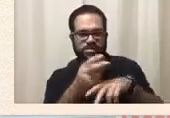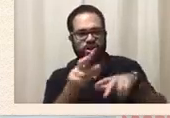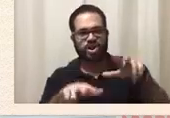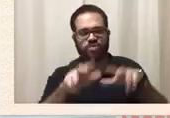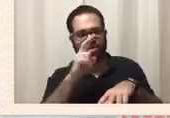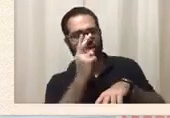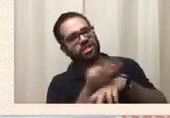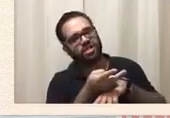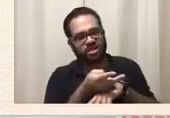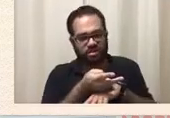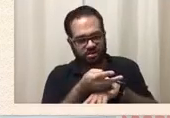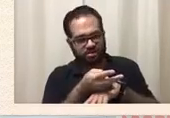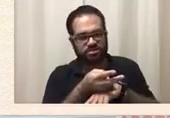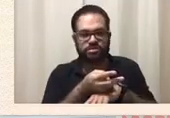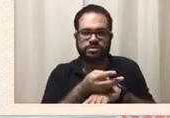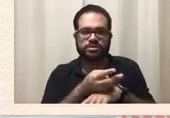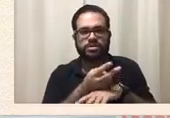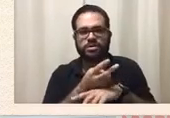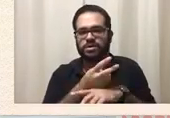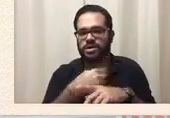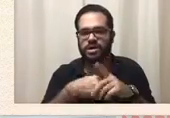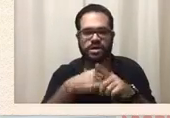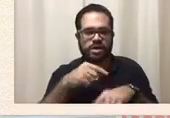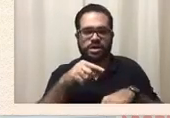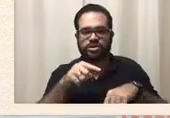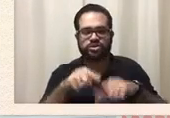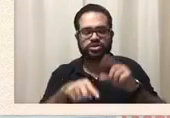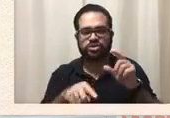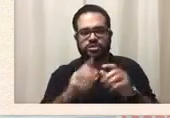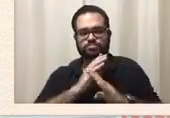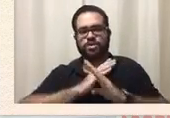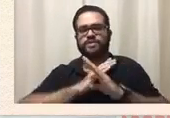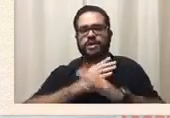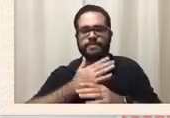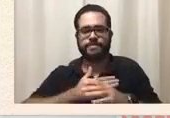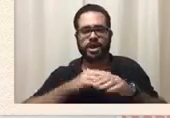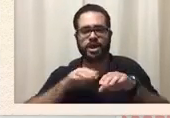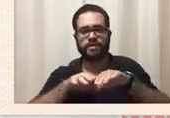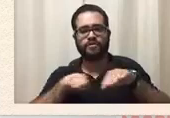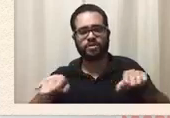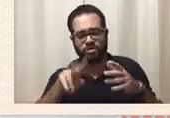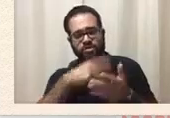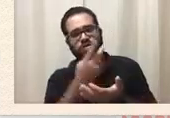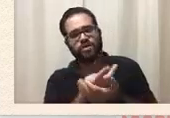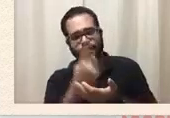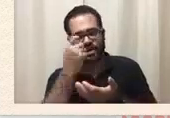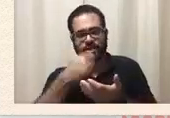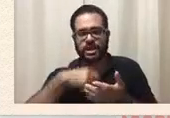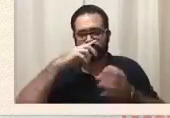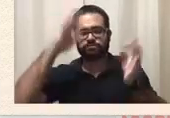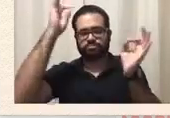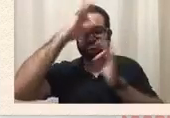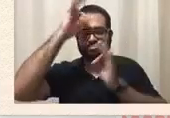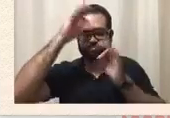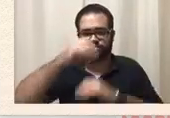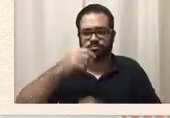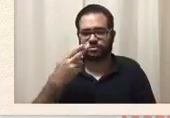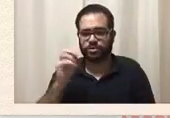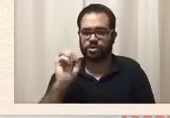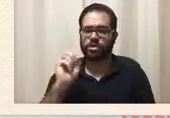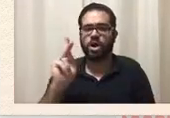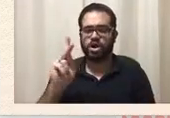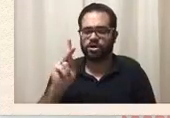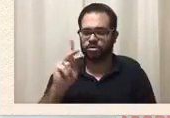unable to break my fall because I had no idea it was coming. Hawk took me by surprise. The